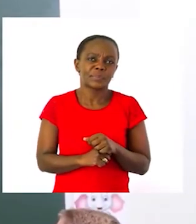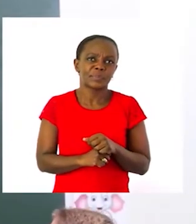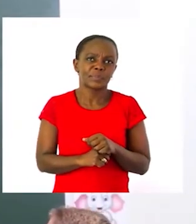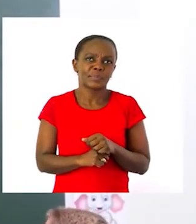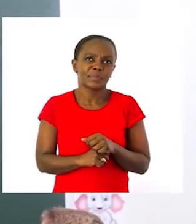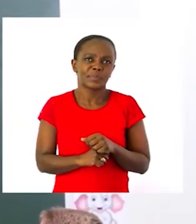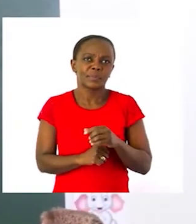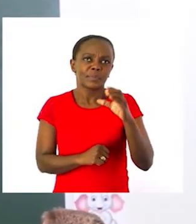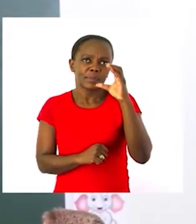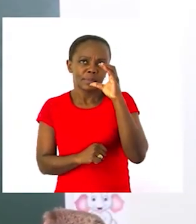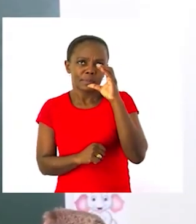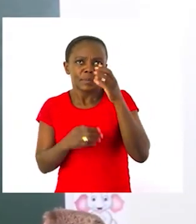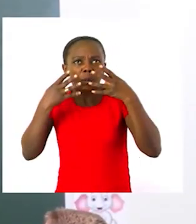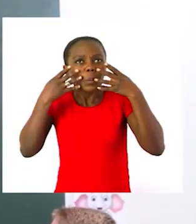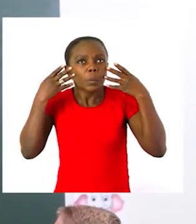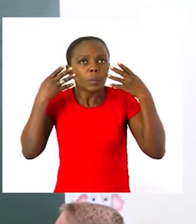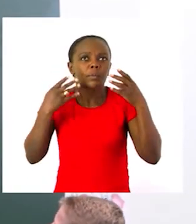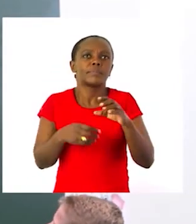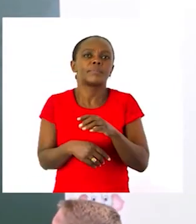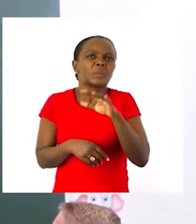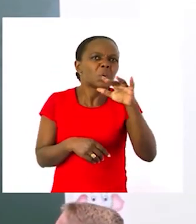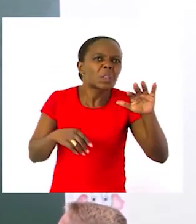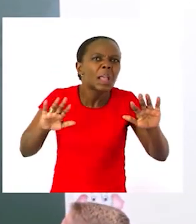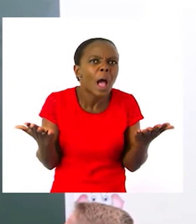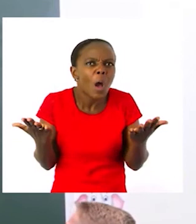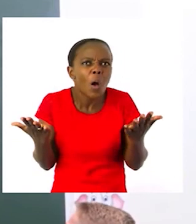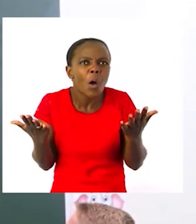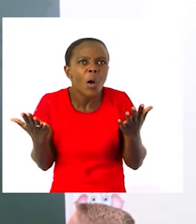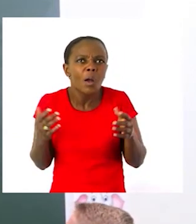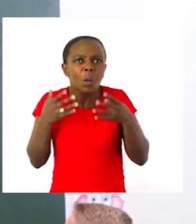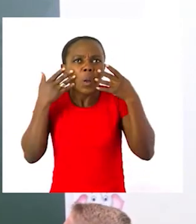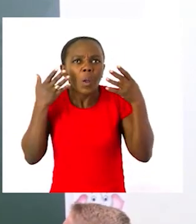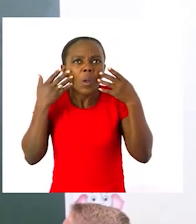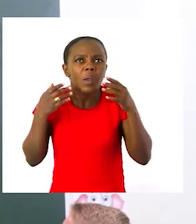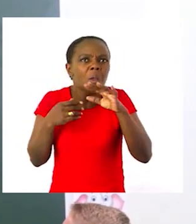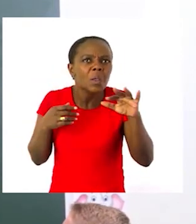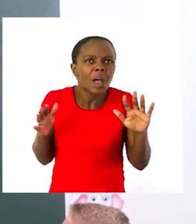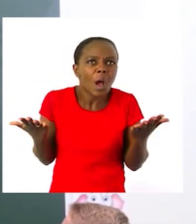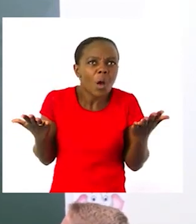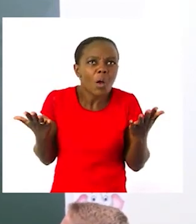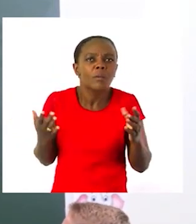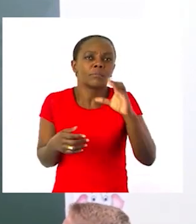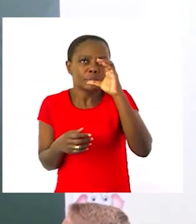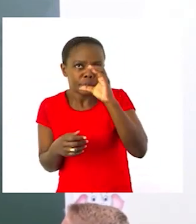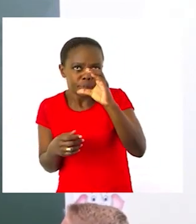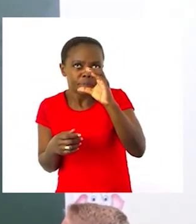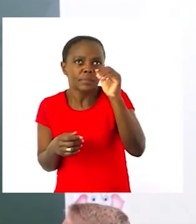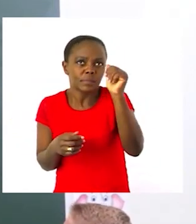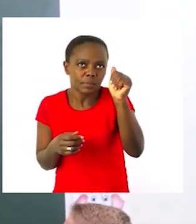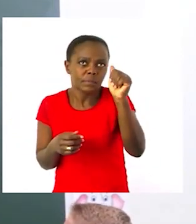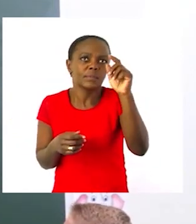What is this? A cat. Well done. It is a cat. What am I going to put here?